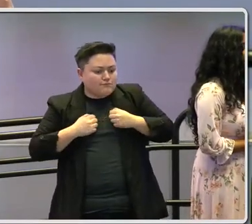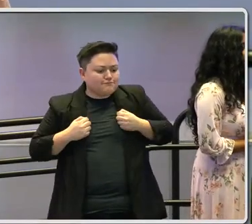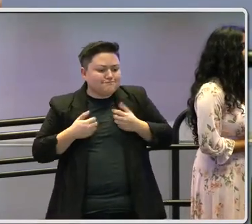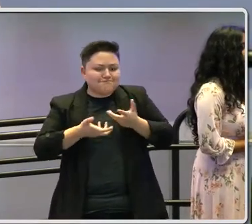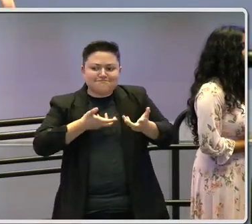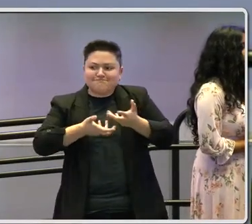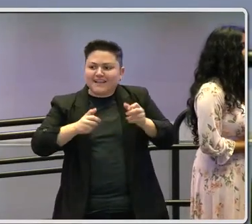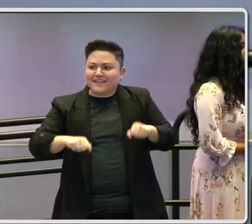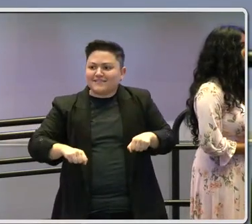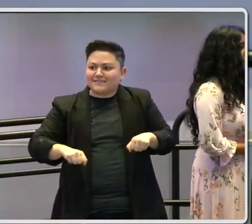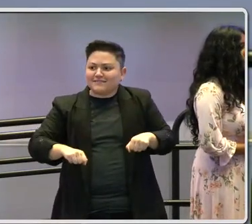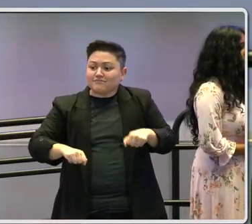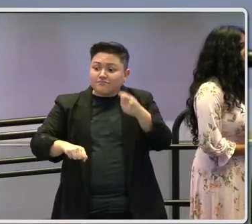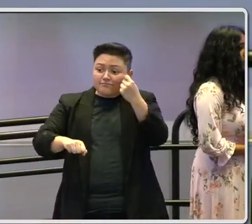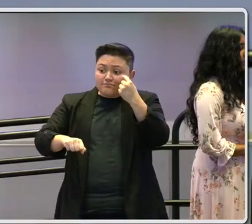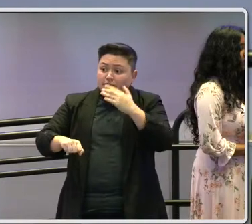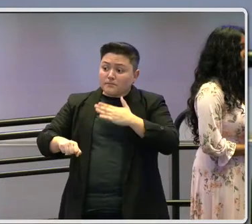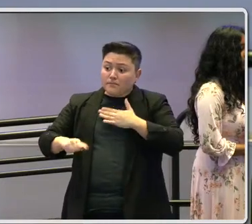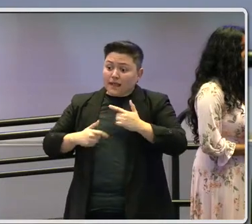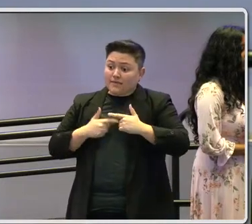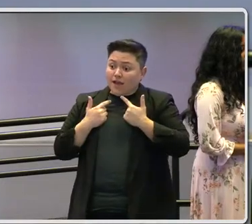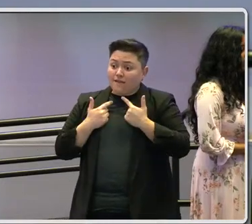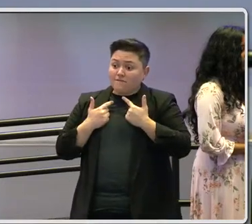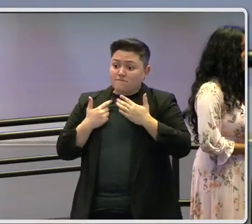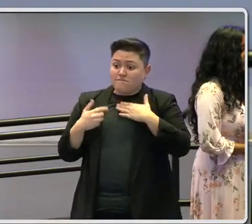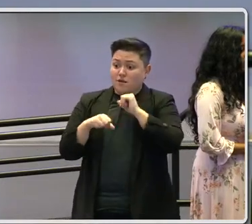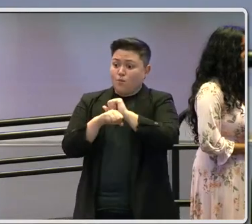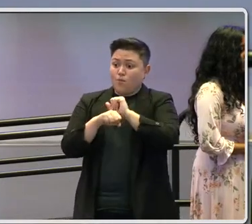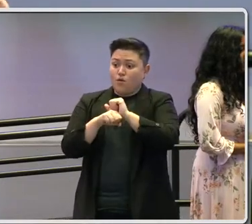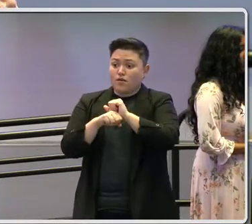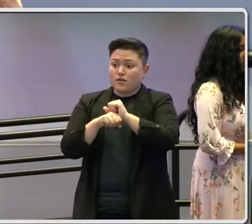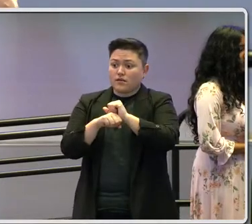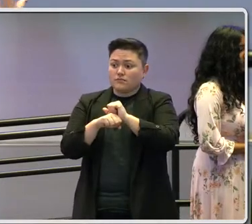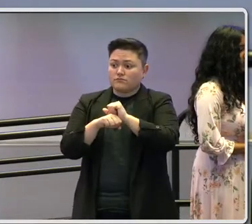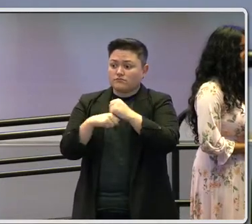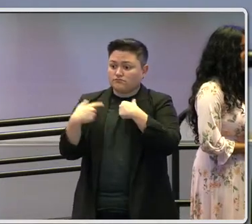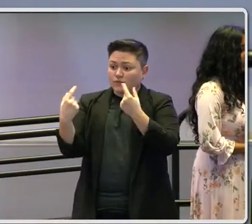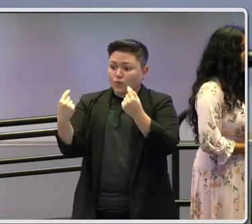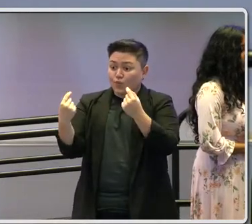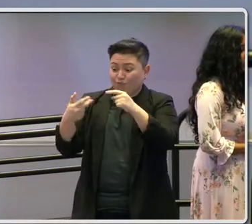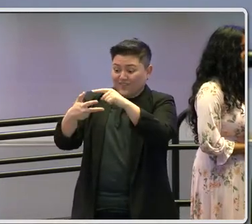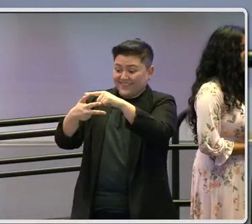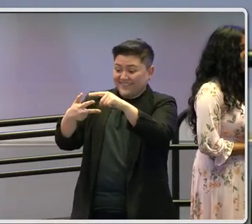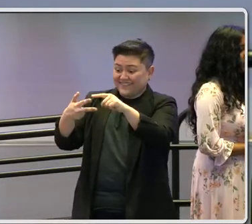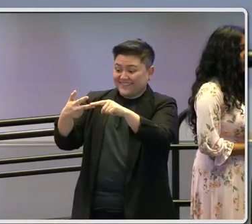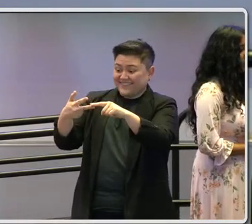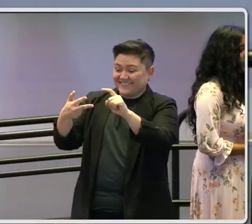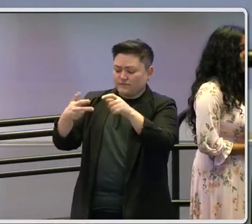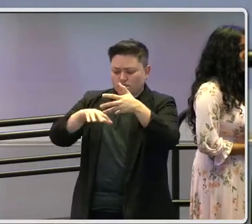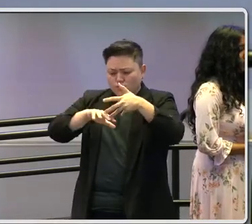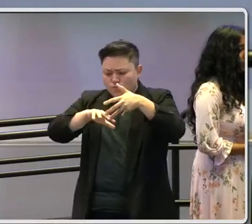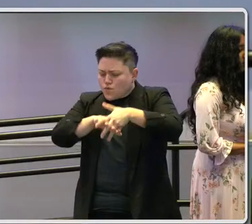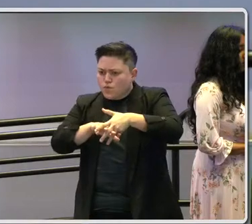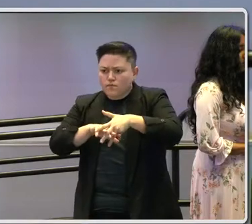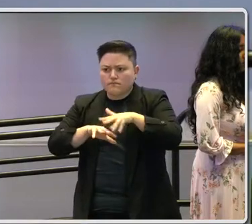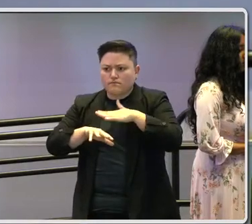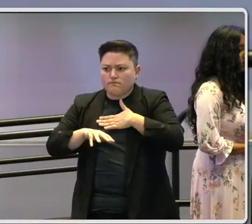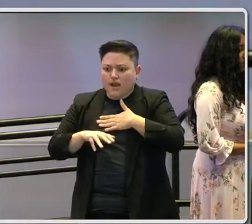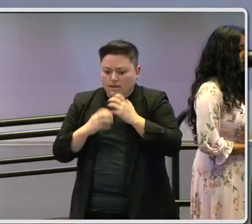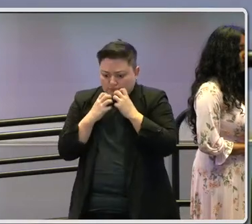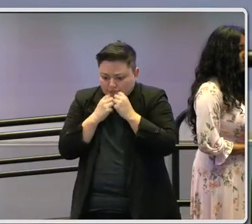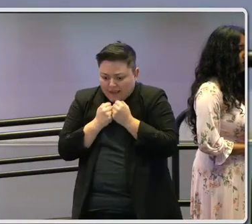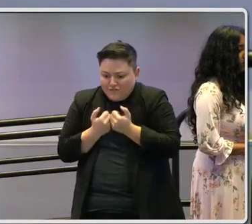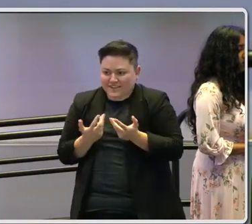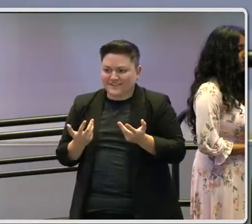I have committed my life quite literally to these principles. They're very near and dear to